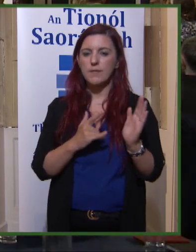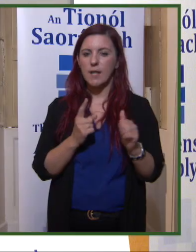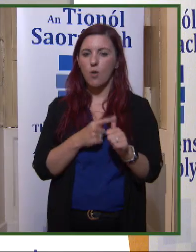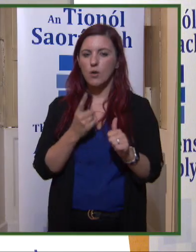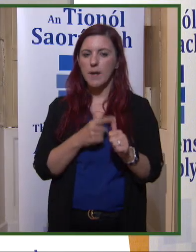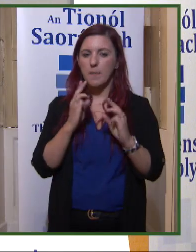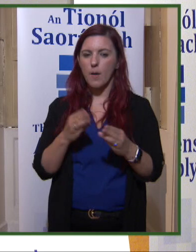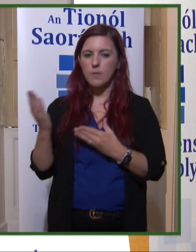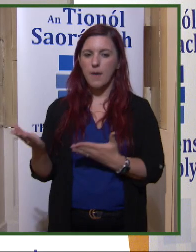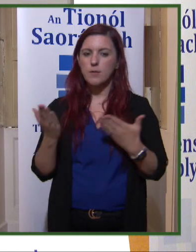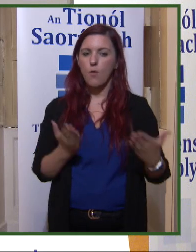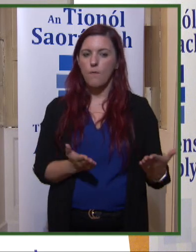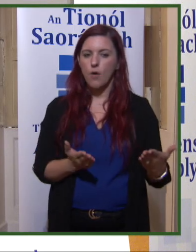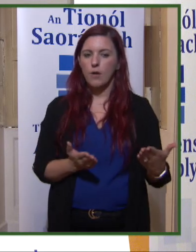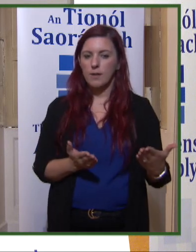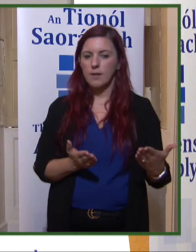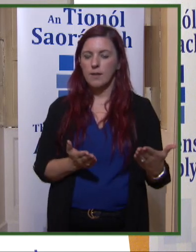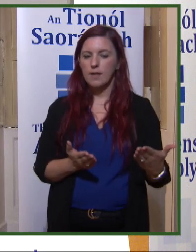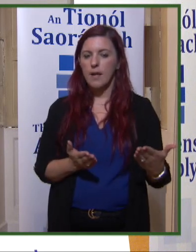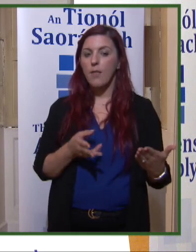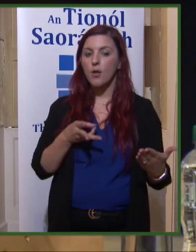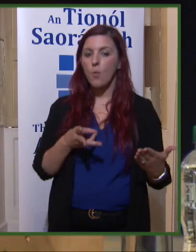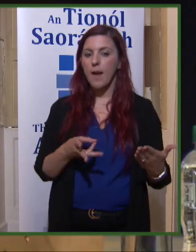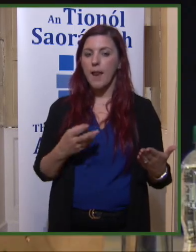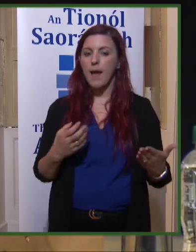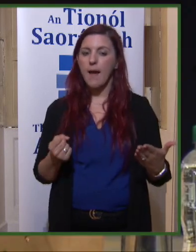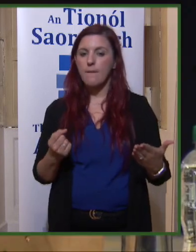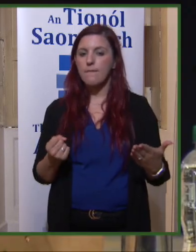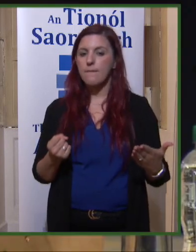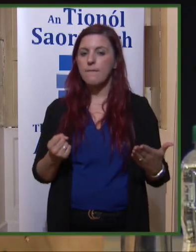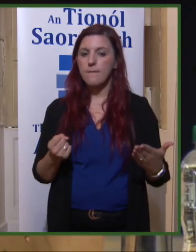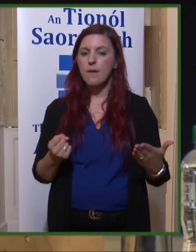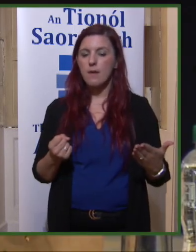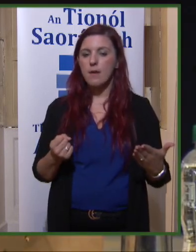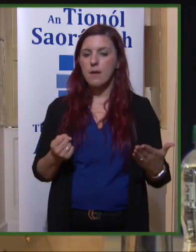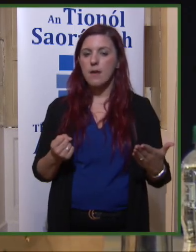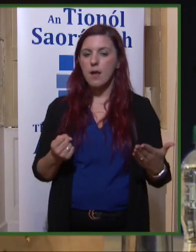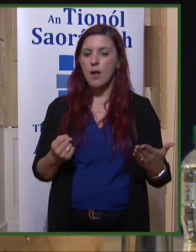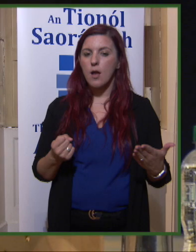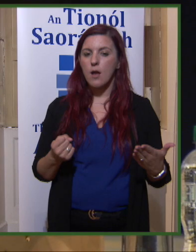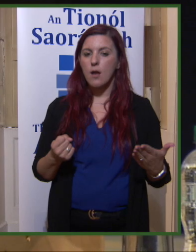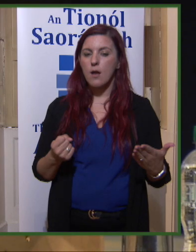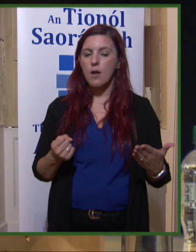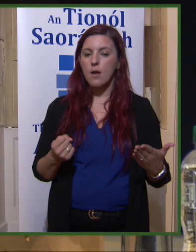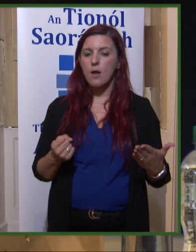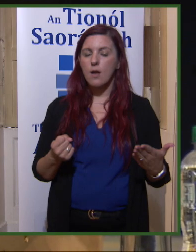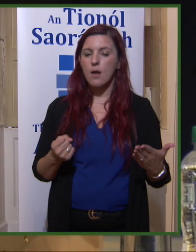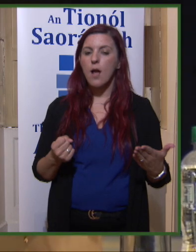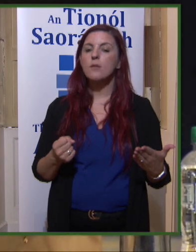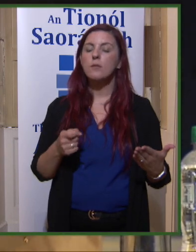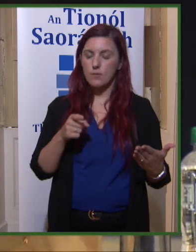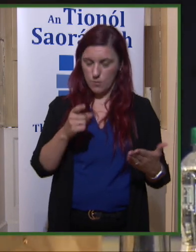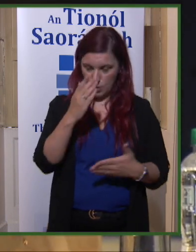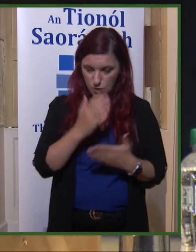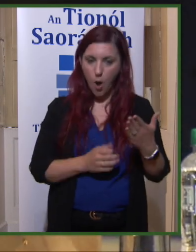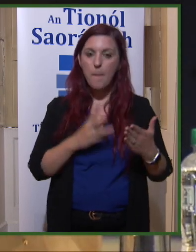the 6 categories which Jim has just read out now that don't involve an immediate devolution of powers.